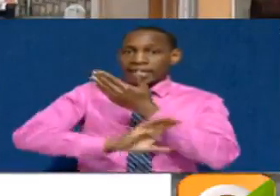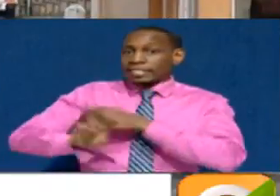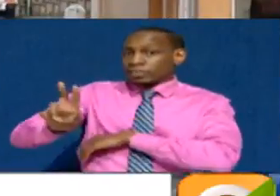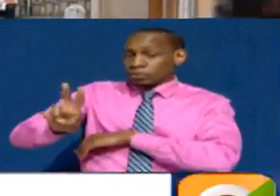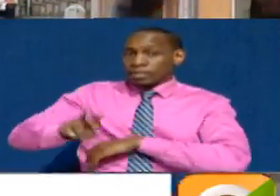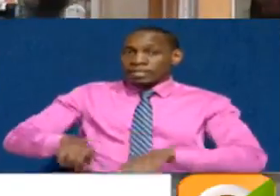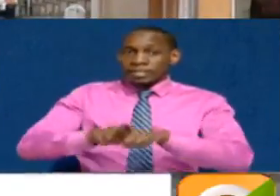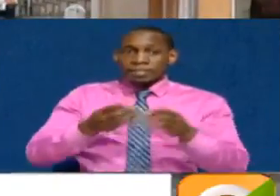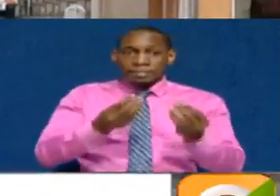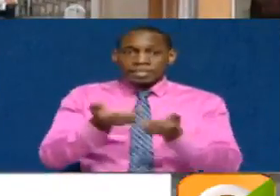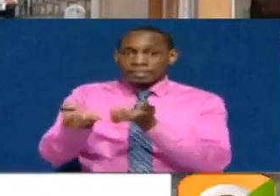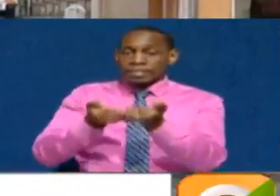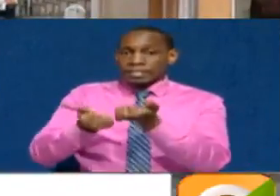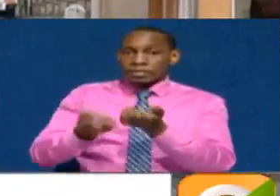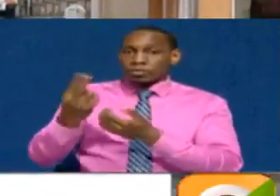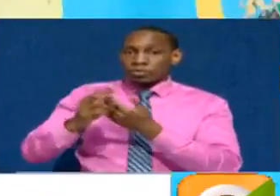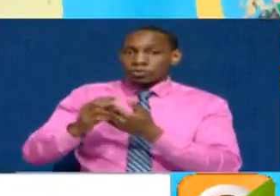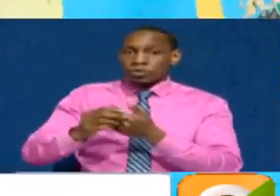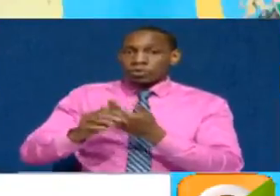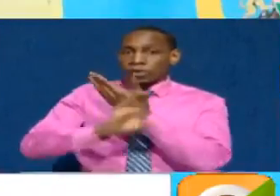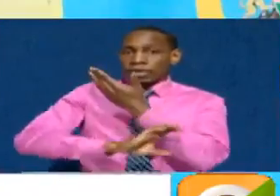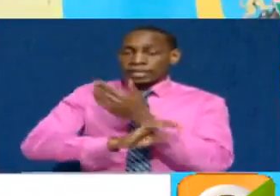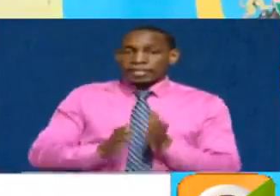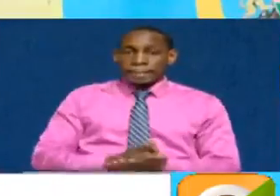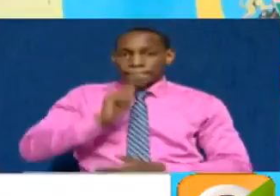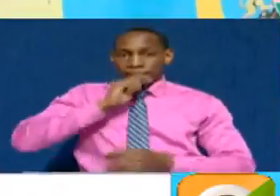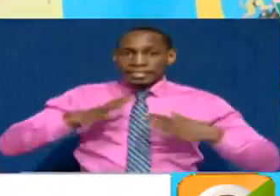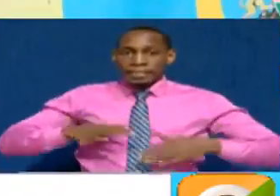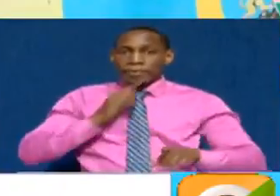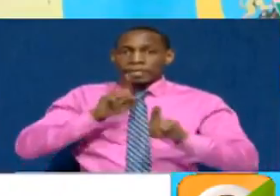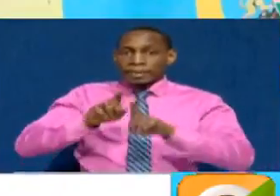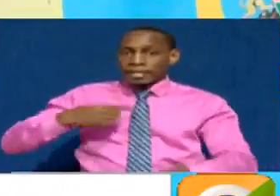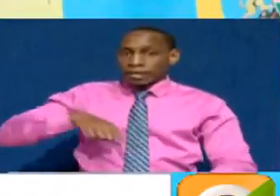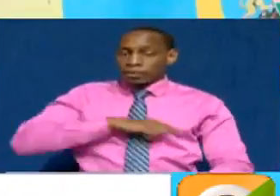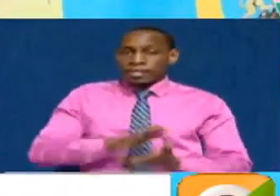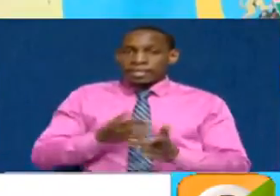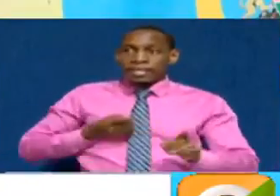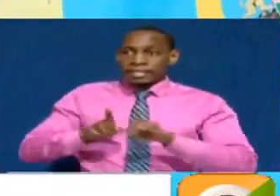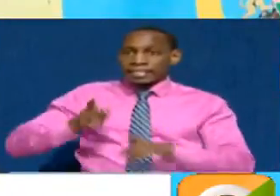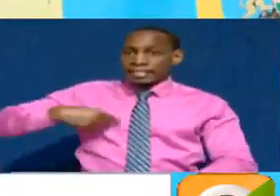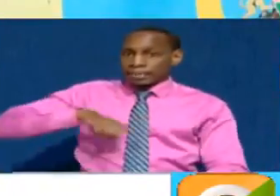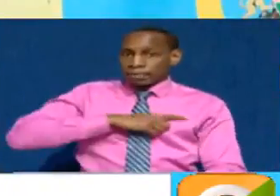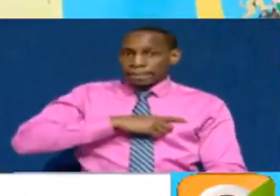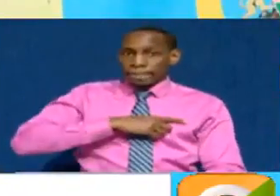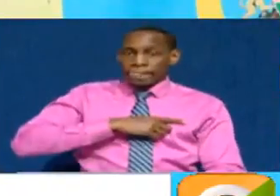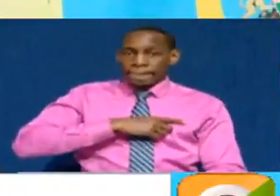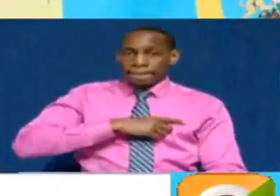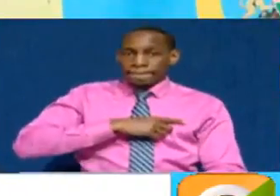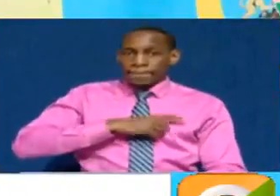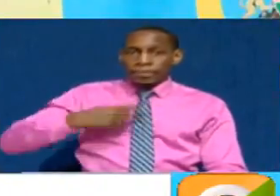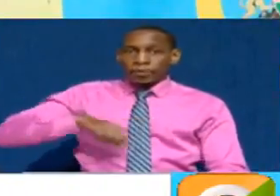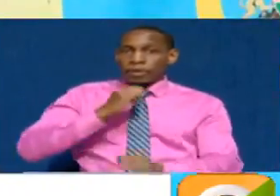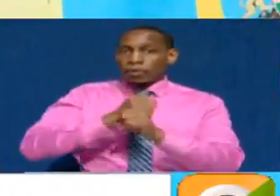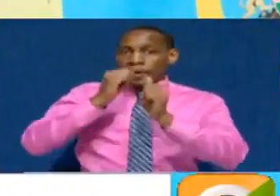countries and ease trade between the two neighbors. Tanzanians are our brothers, they are our sisters. We